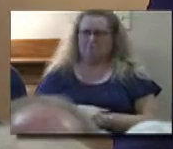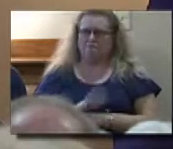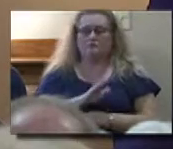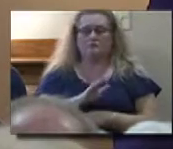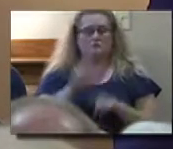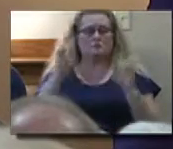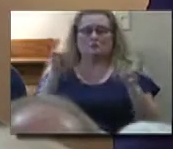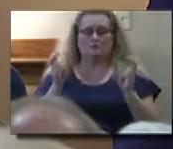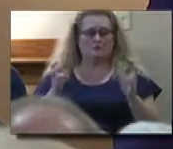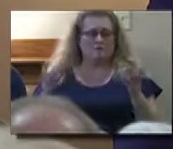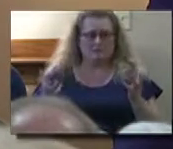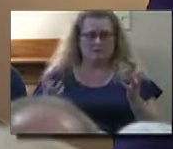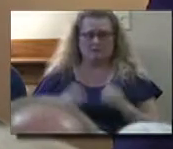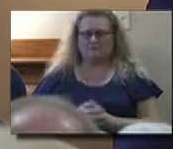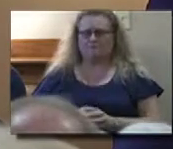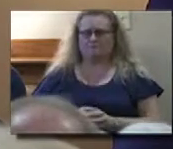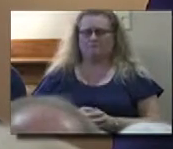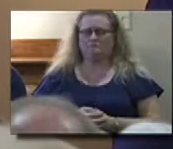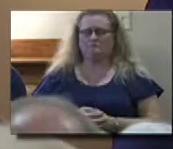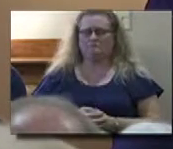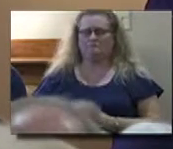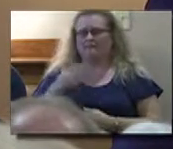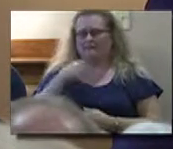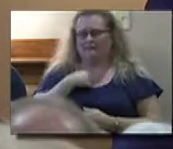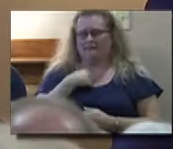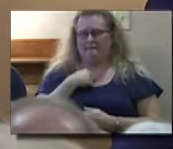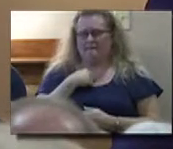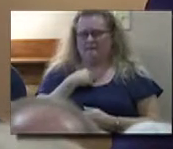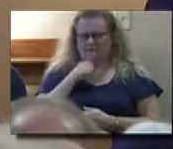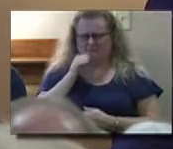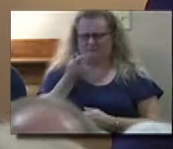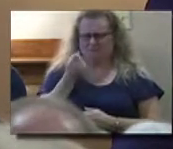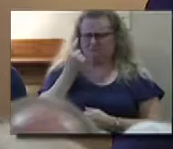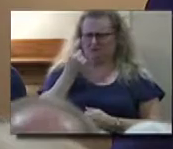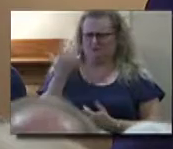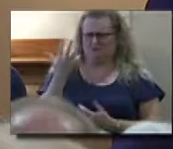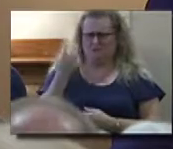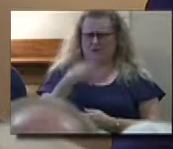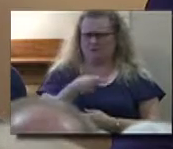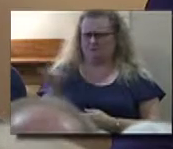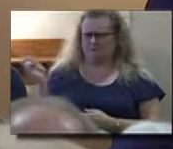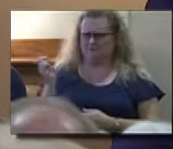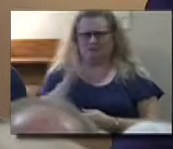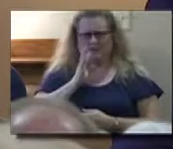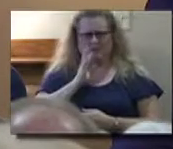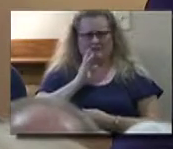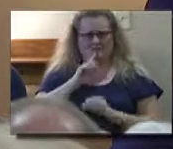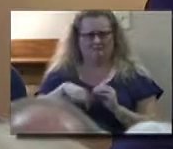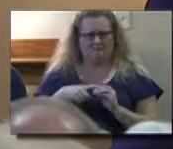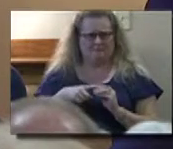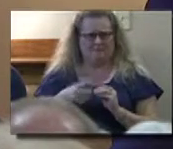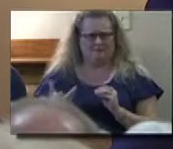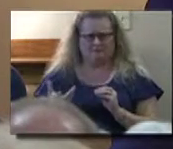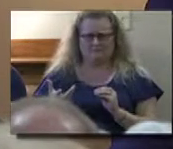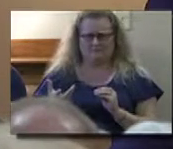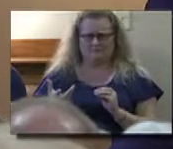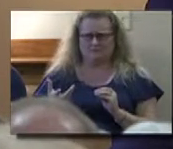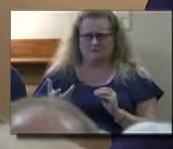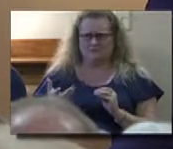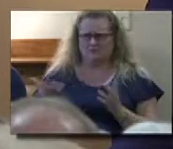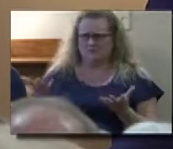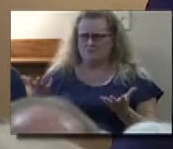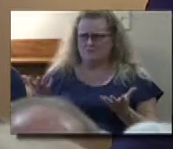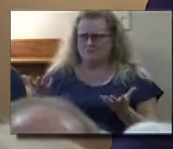Quote, I don't understand what all of you have been talking about. What